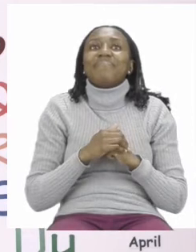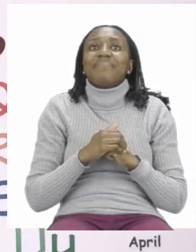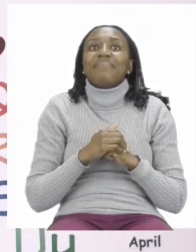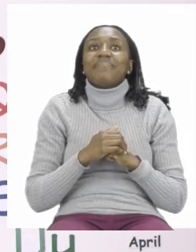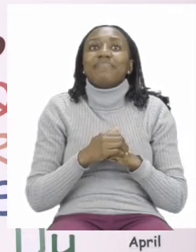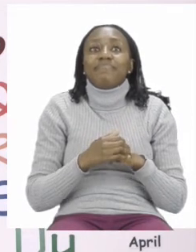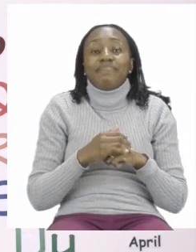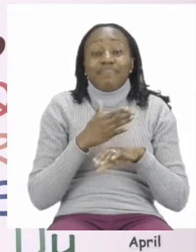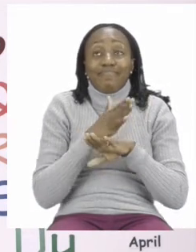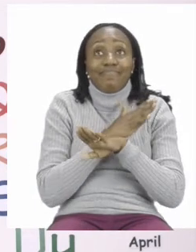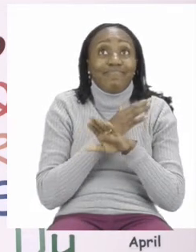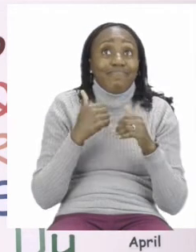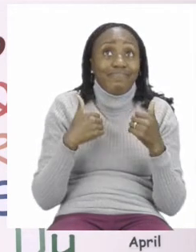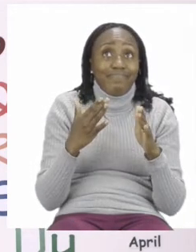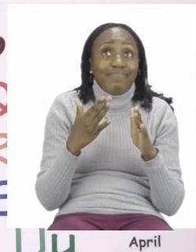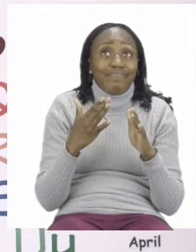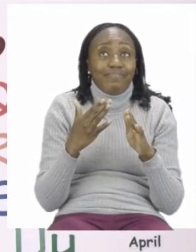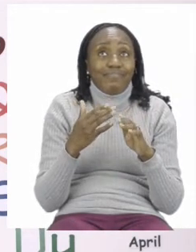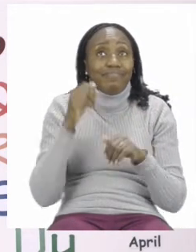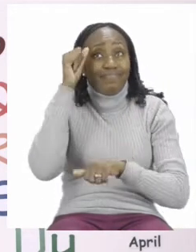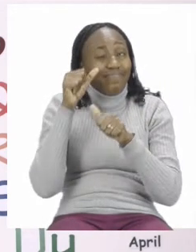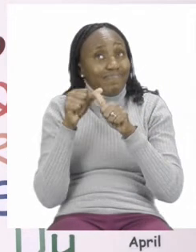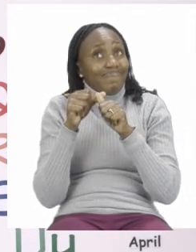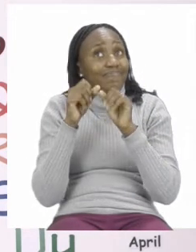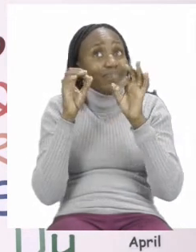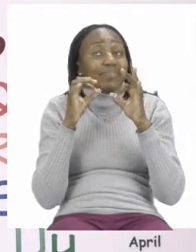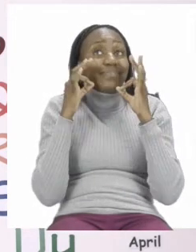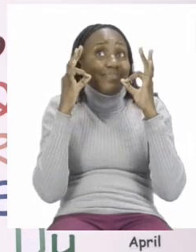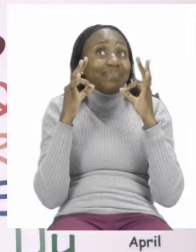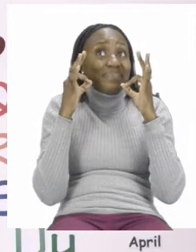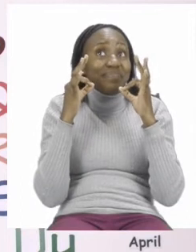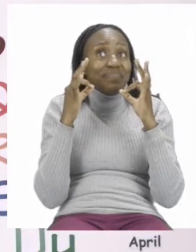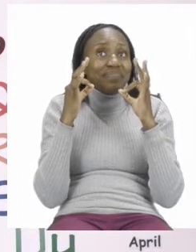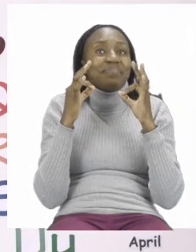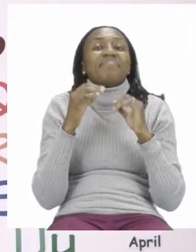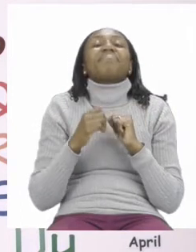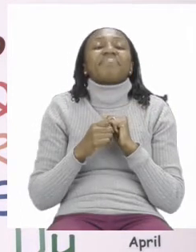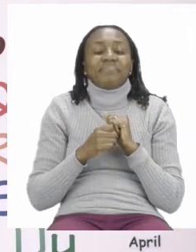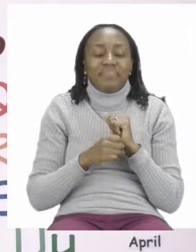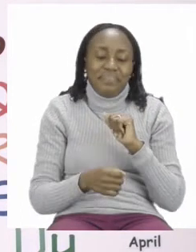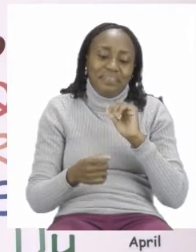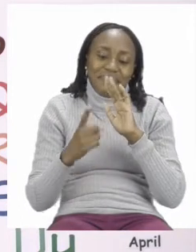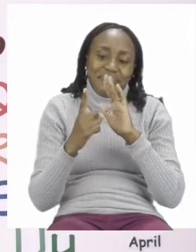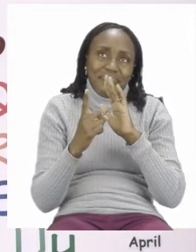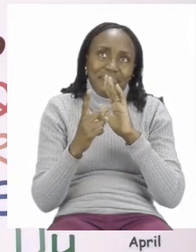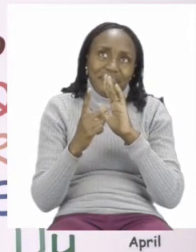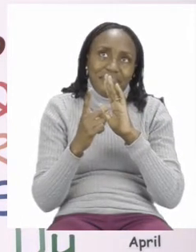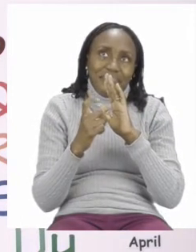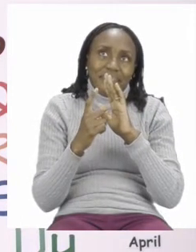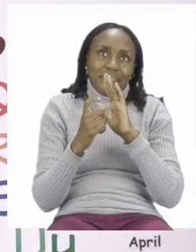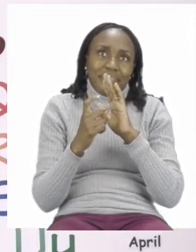animals. And before we get into any lessons, boys and girls, we know that we need to sanitize. So let us take